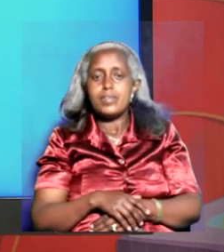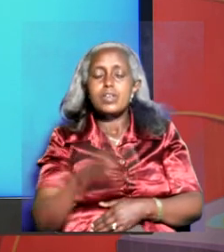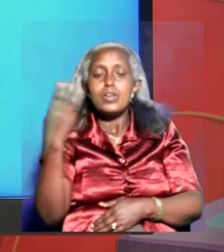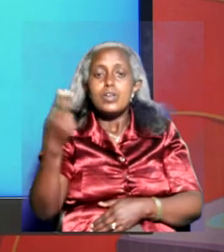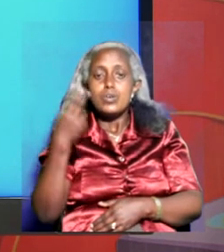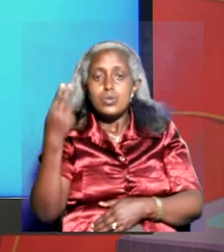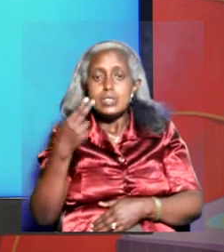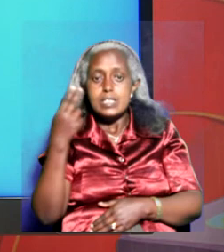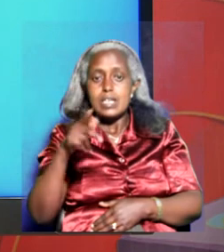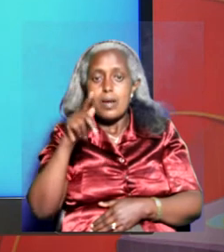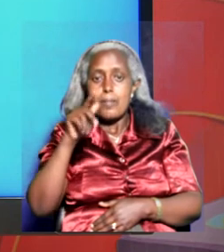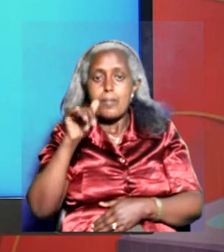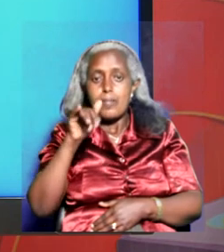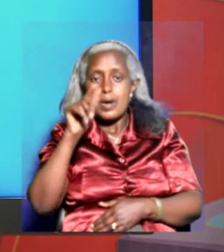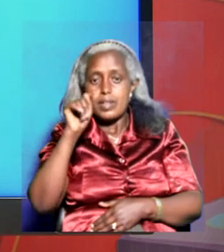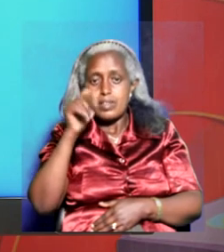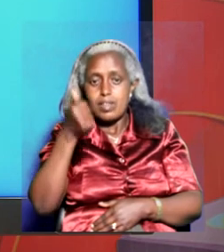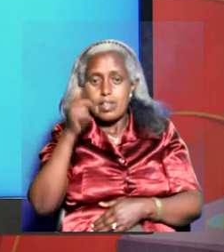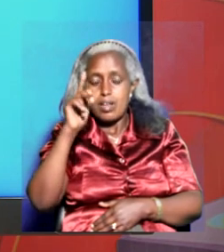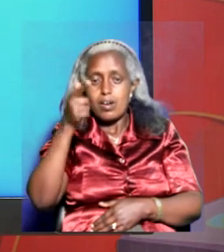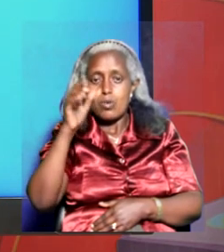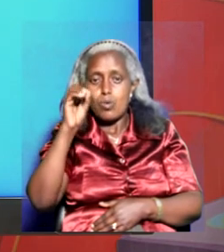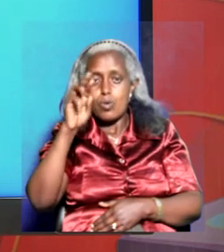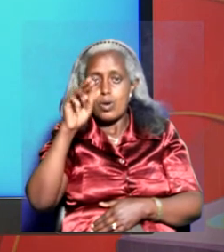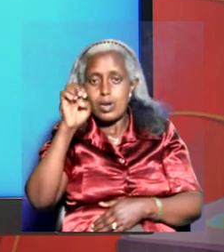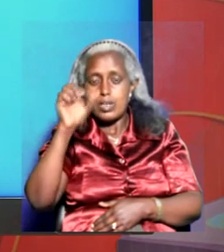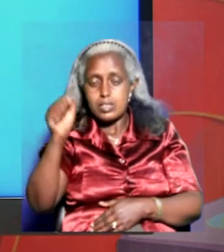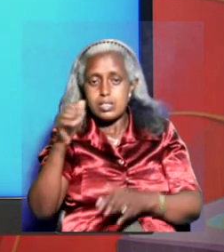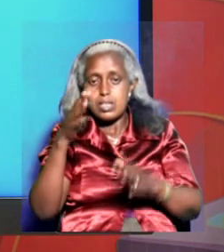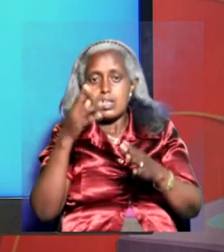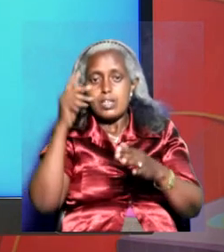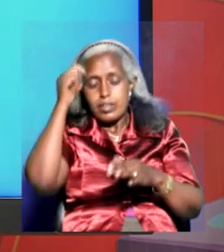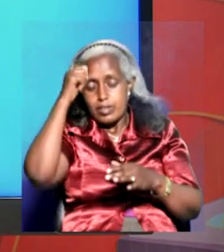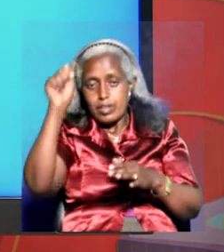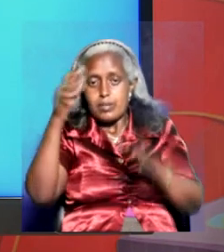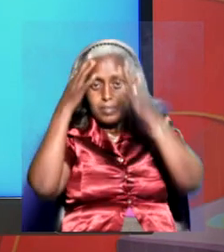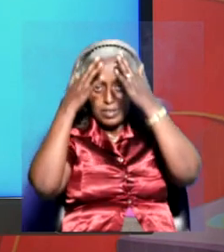Using Pythagoras theorem, you can determine this one. So it is